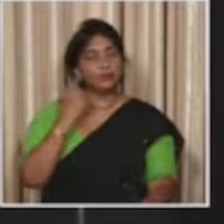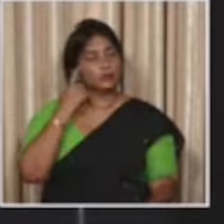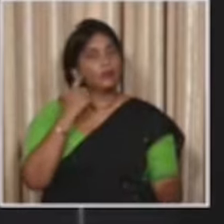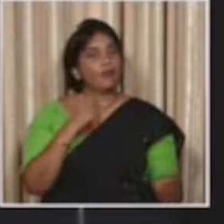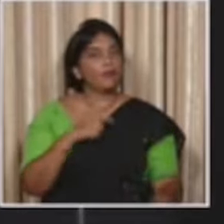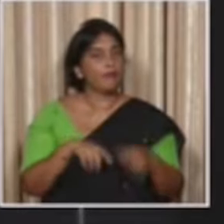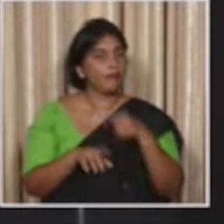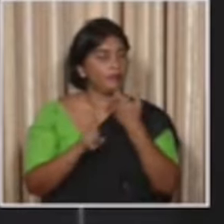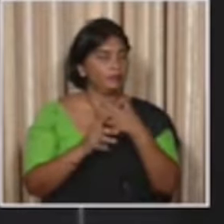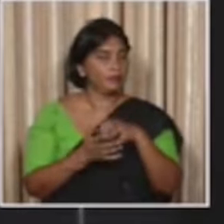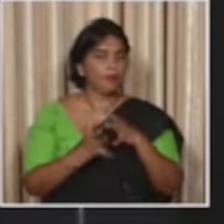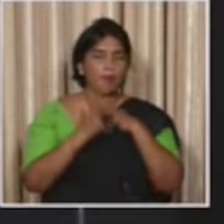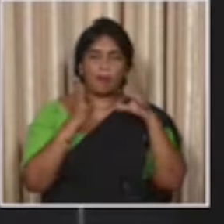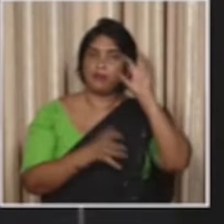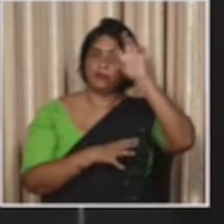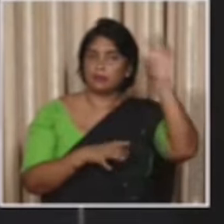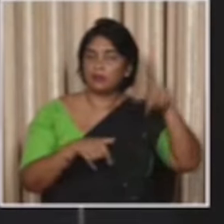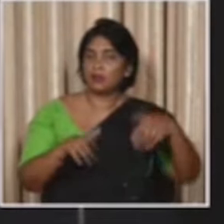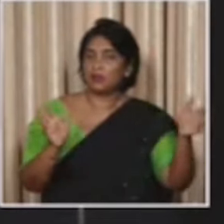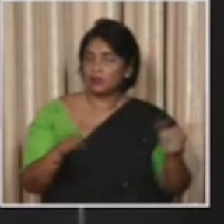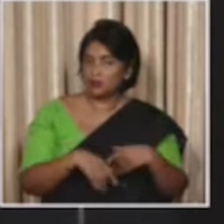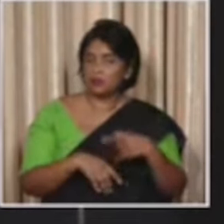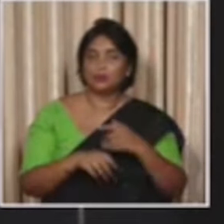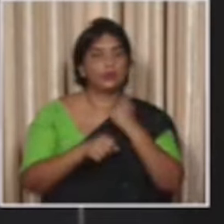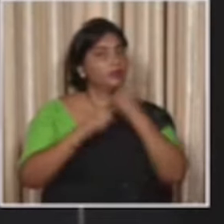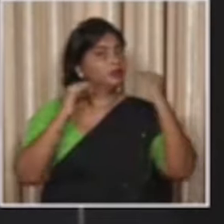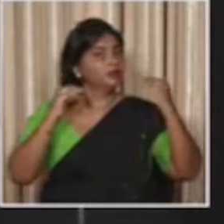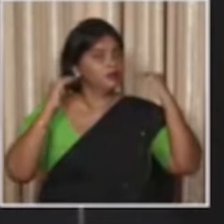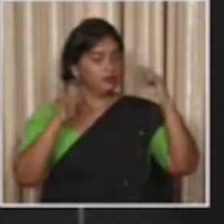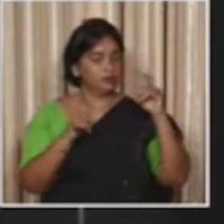relations despite the fact that such atrocities are taking place.